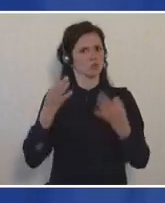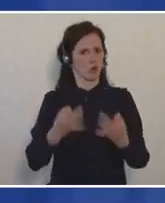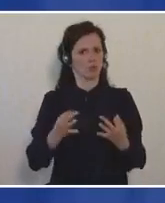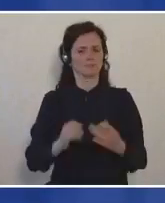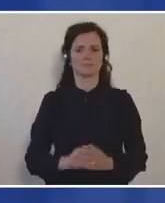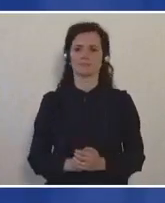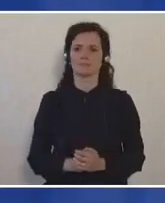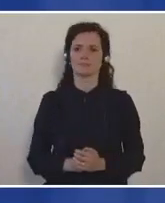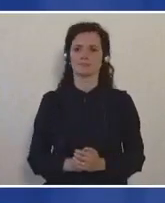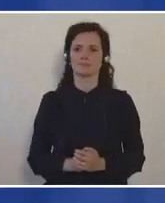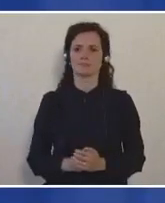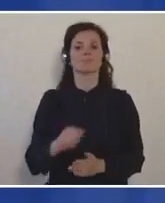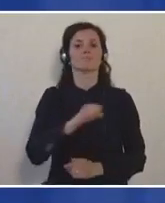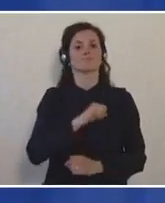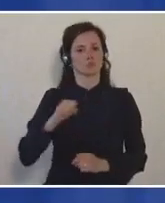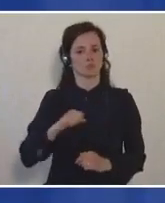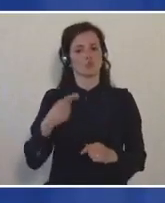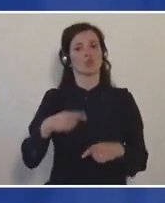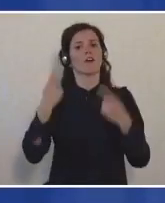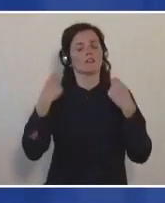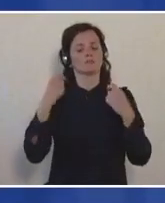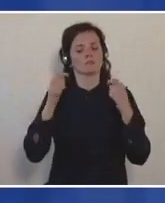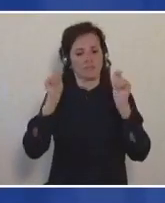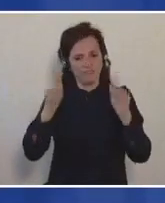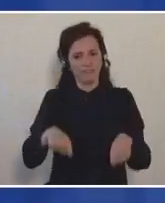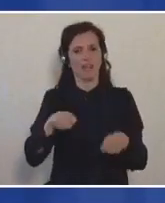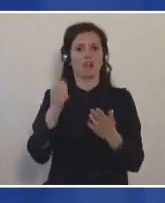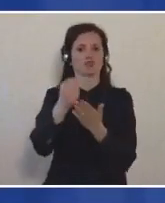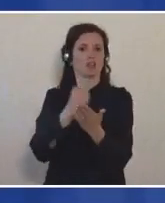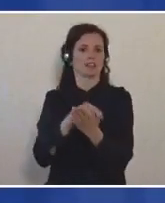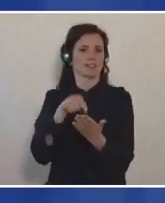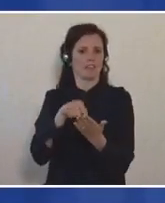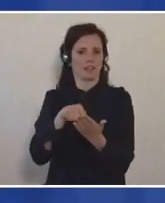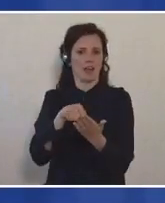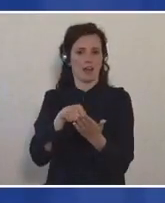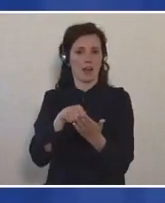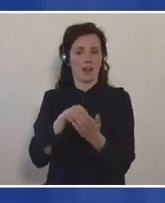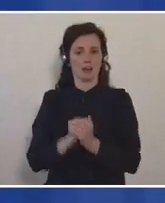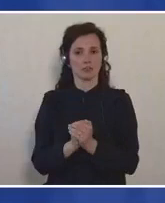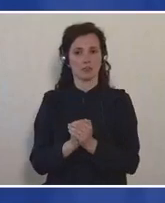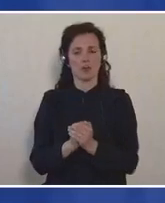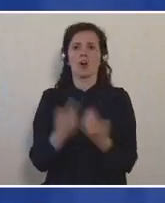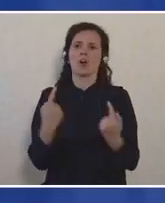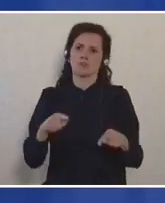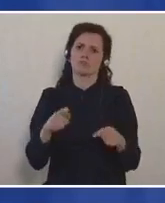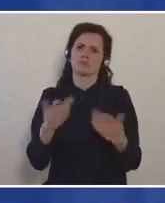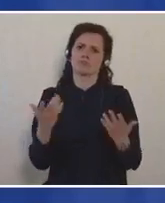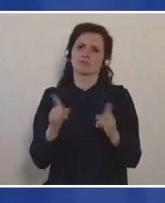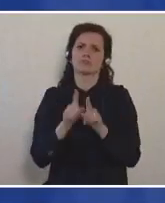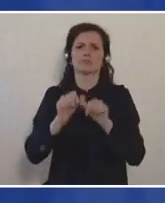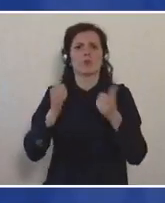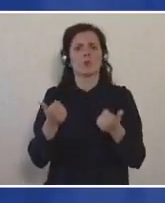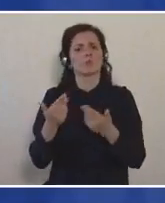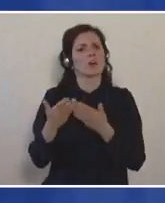certificate. And it is a European contribution also to boost tourism again.